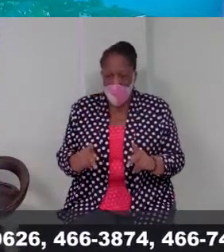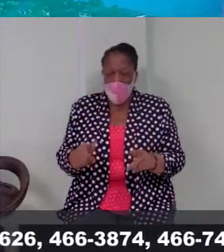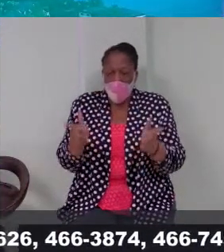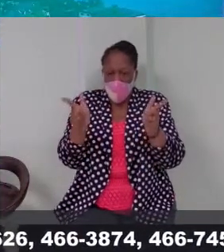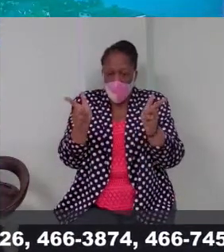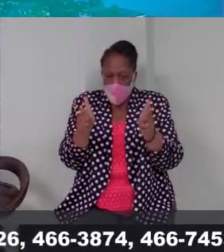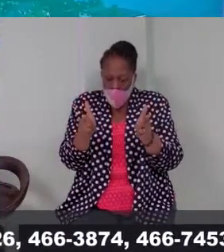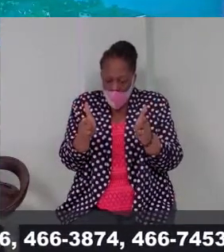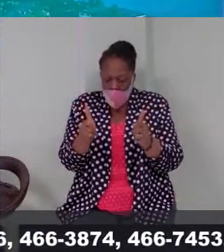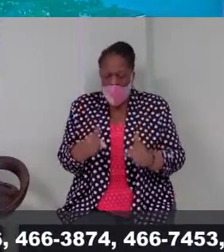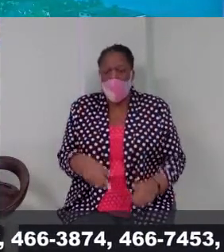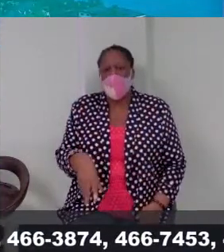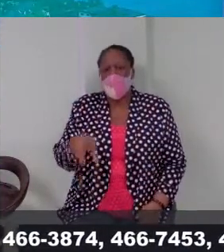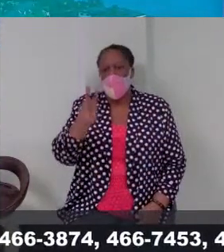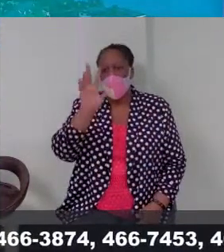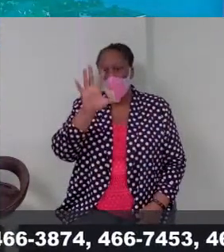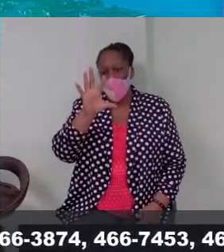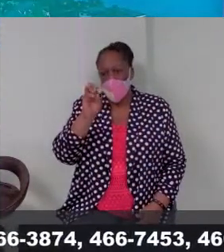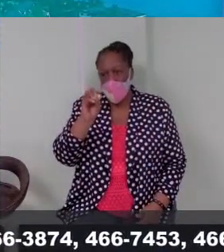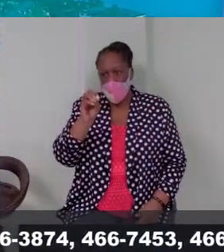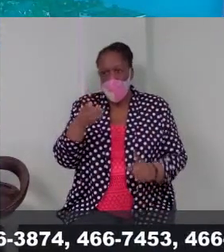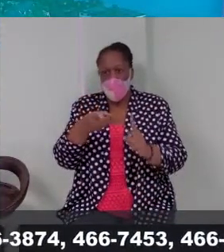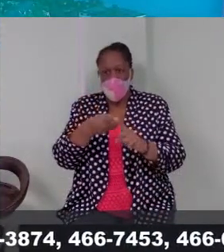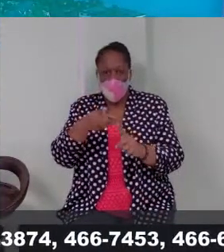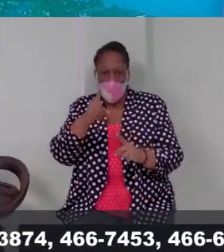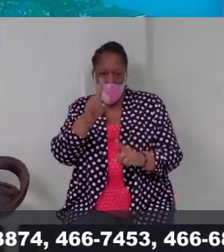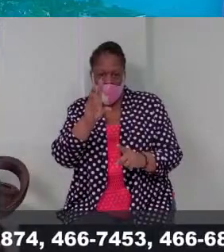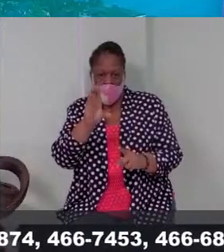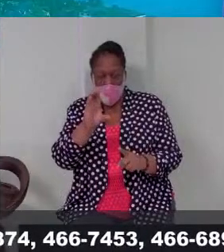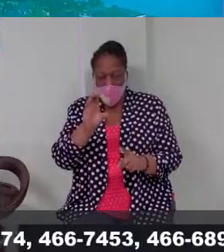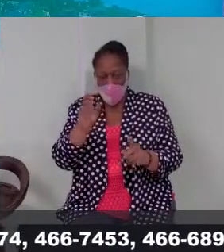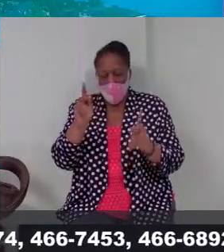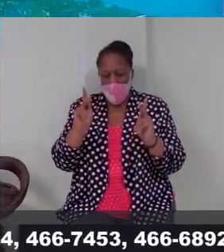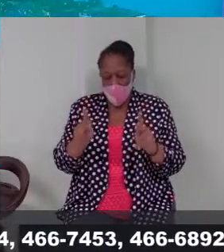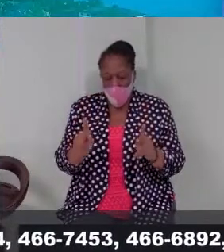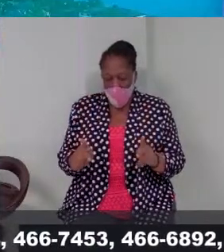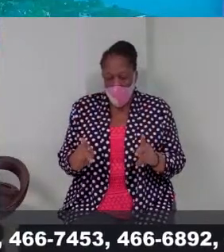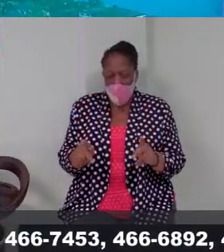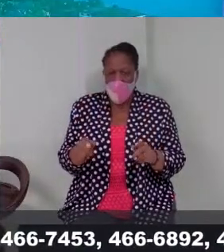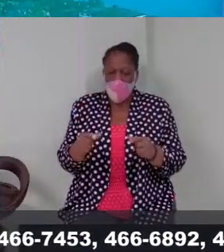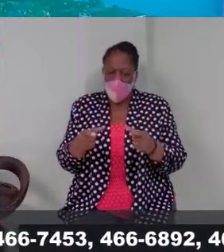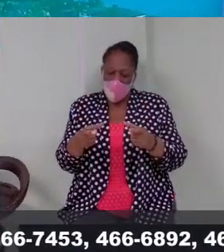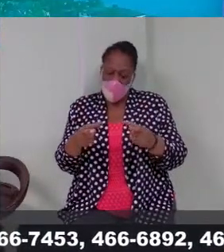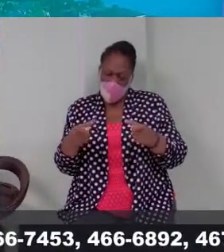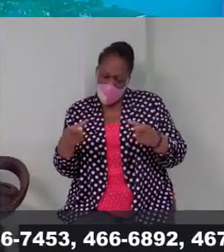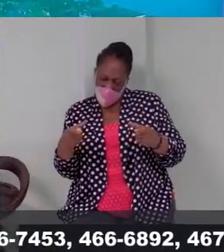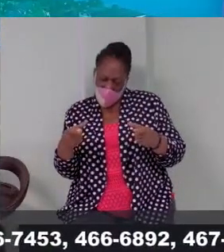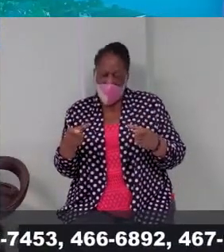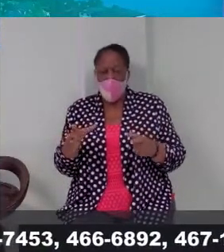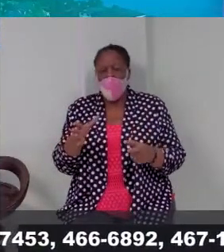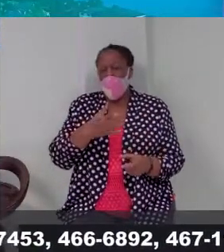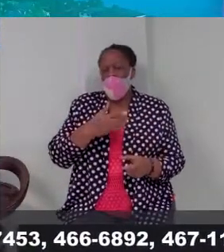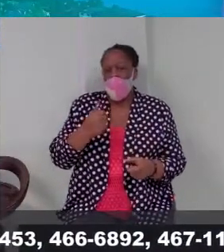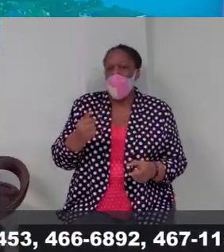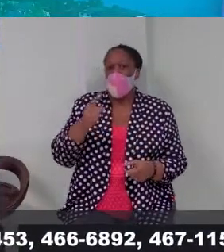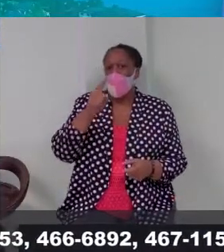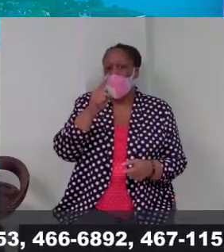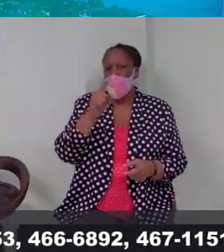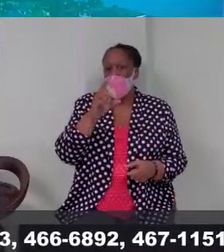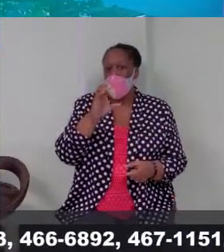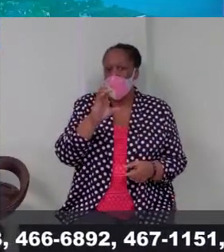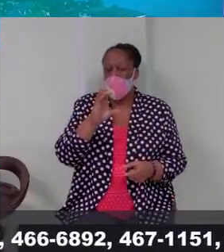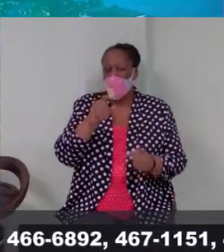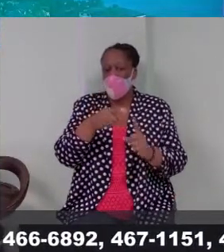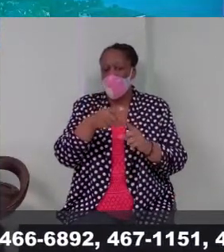of persons that will be permitted at the various type of events, the period within which you must submit your